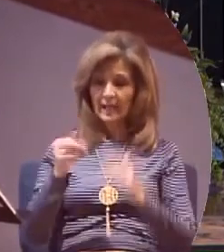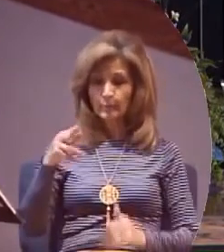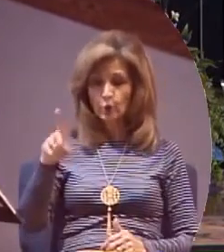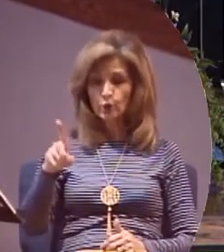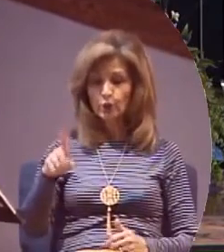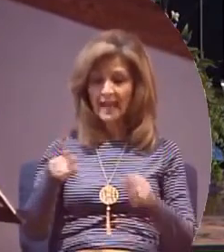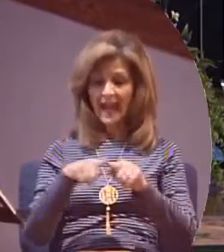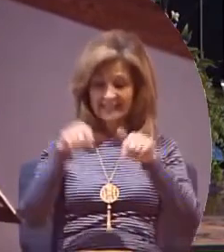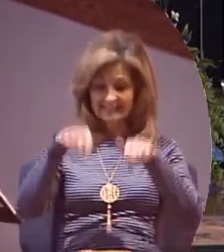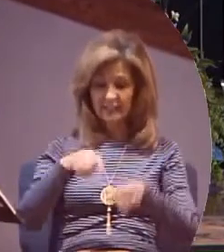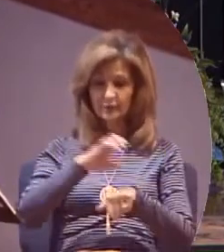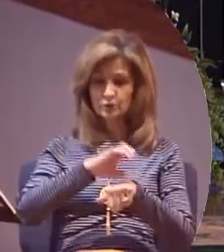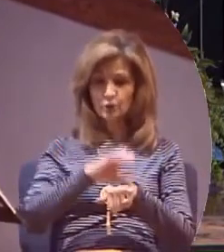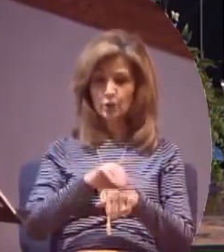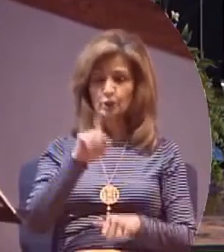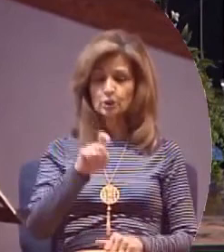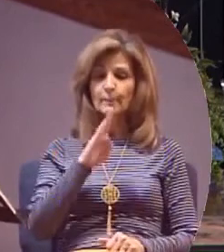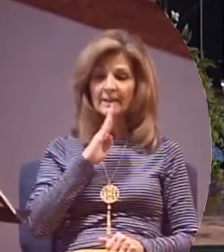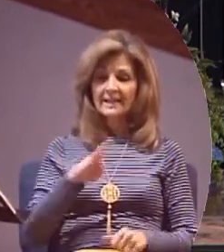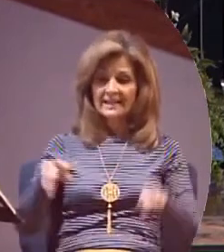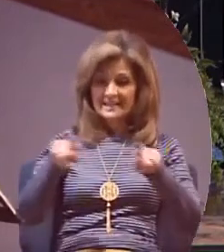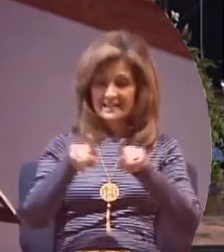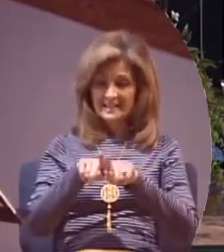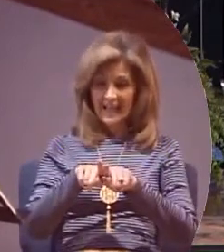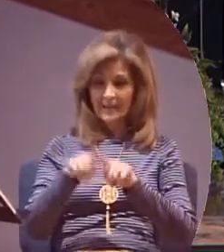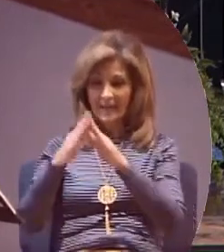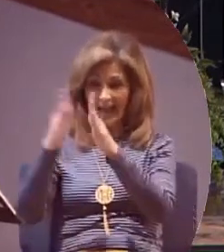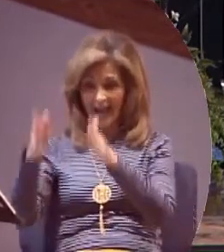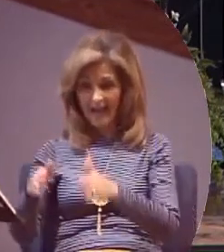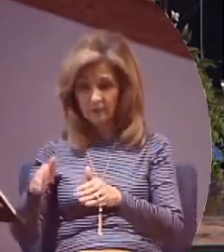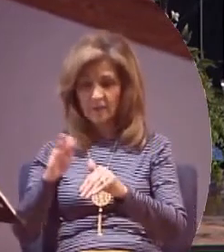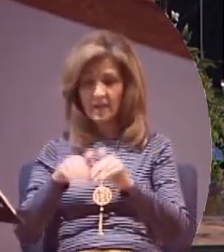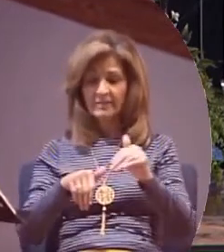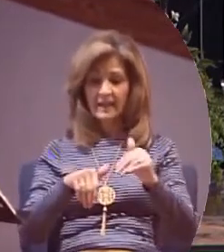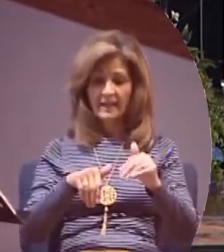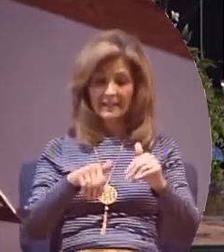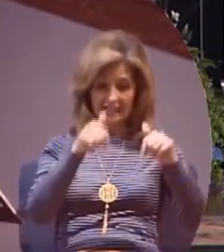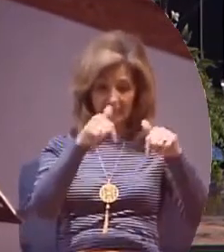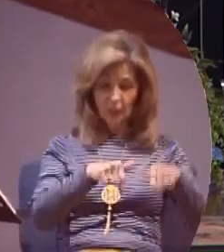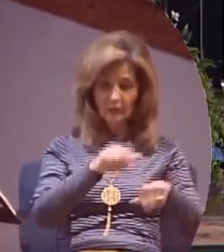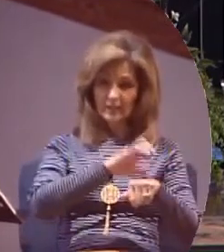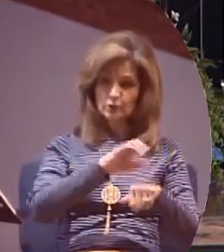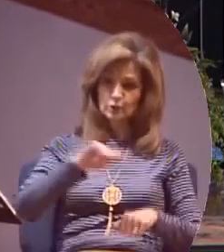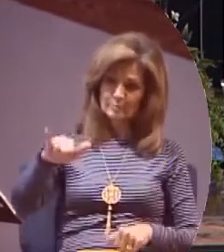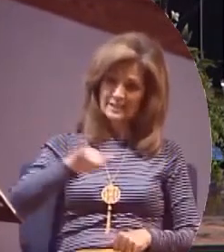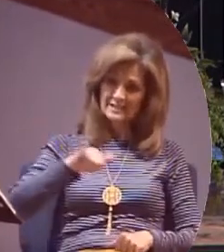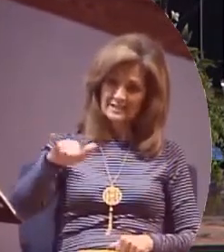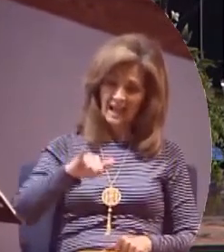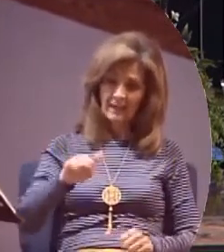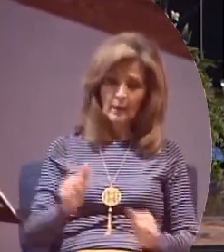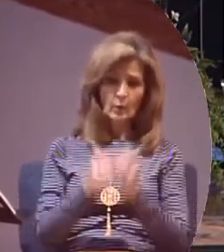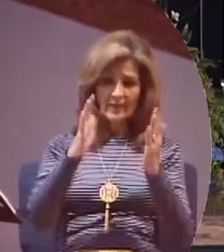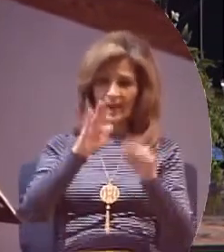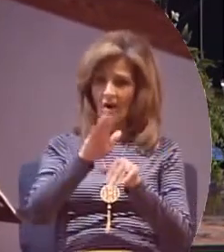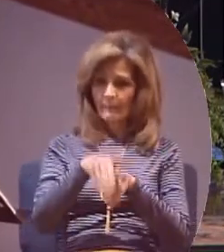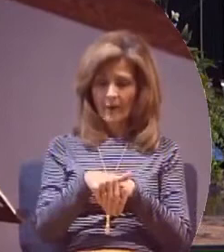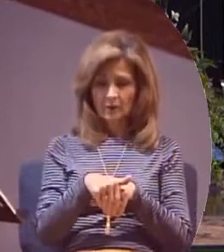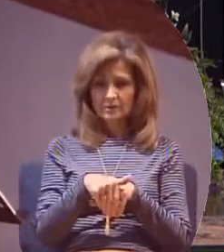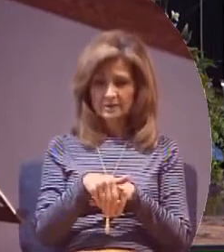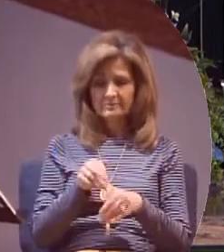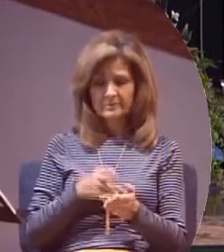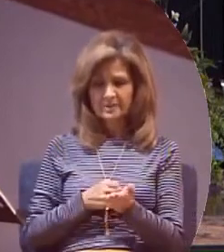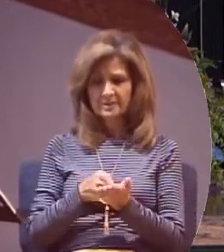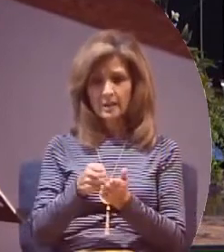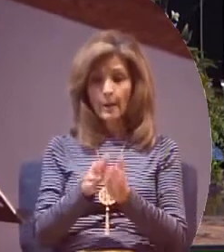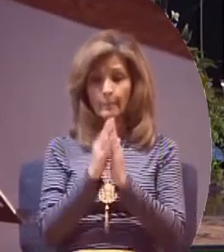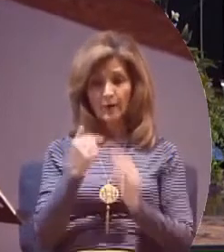same way inside the four walls of our house that we are at church. We ought to be unfeigned. We ought to be without hypocrisy. And y'all